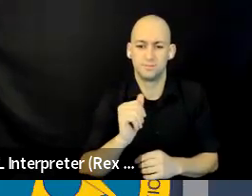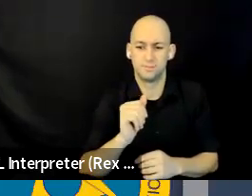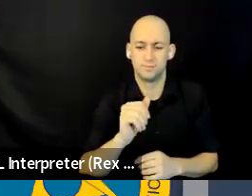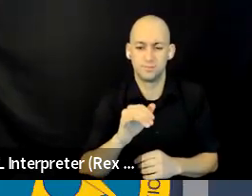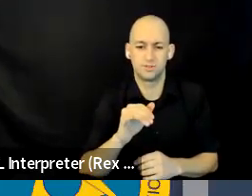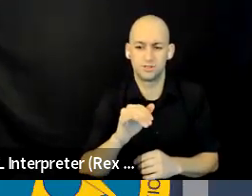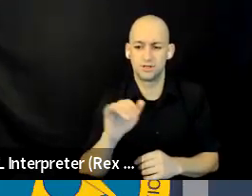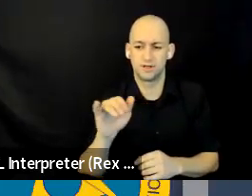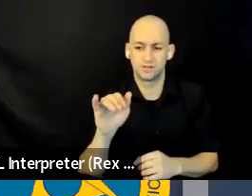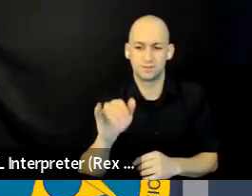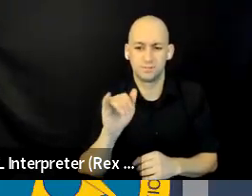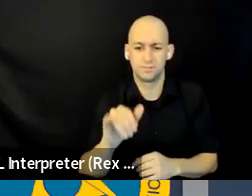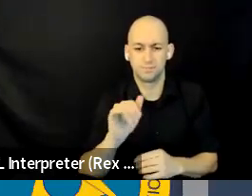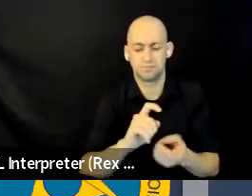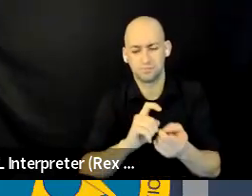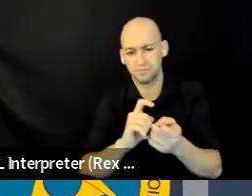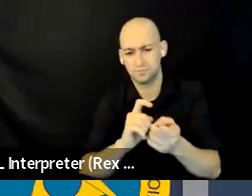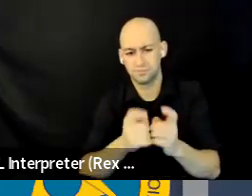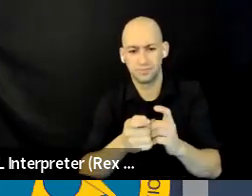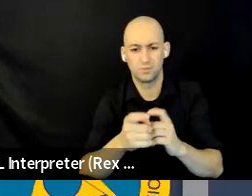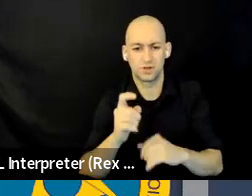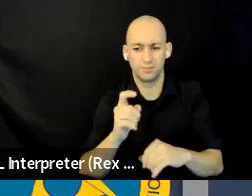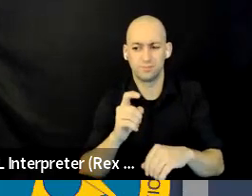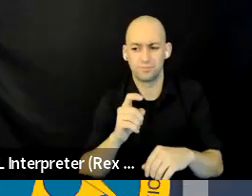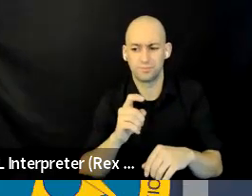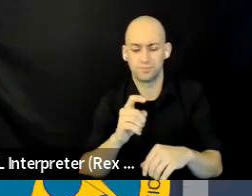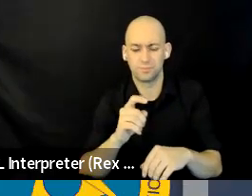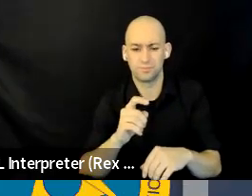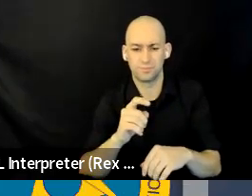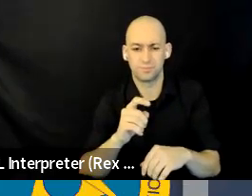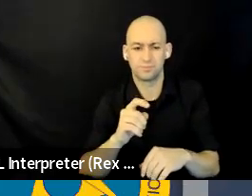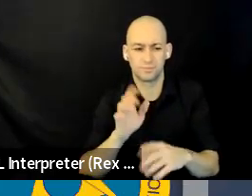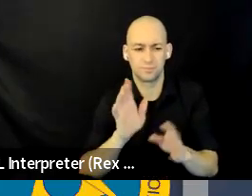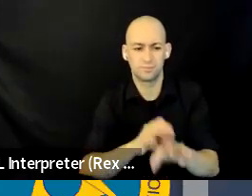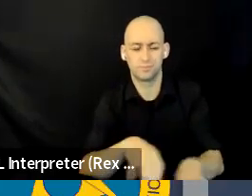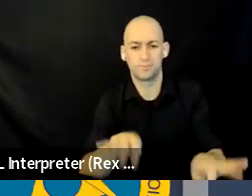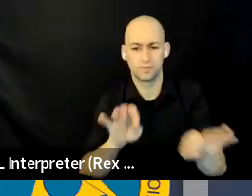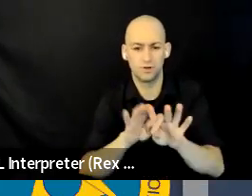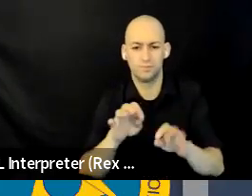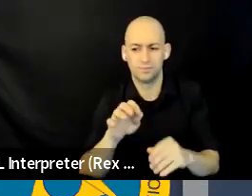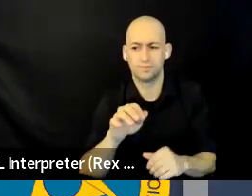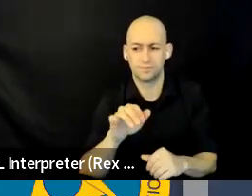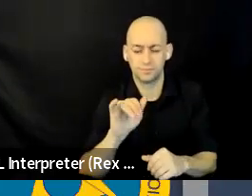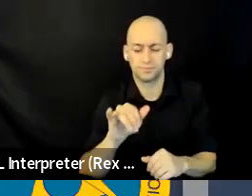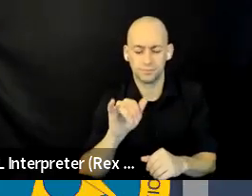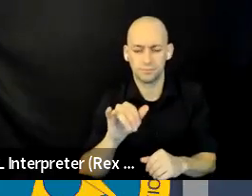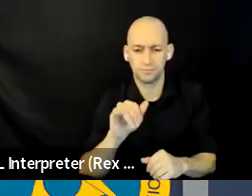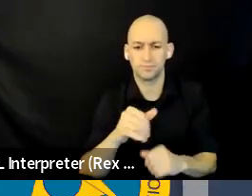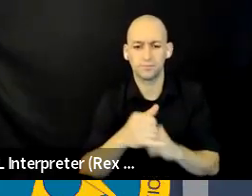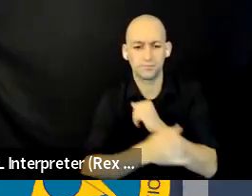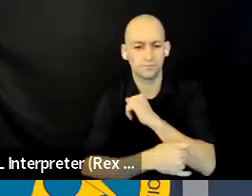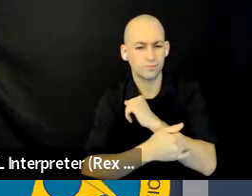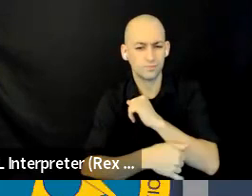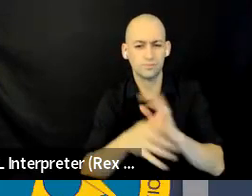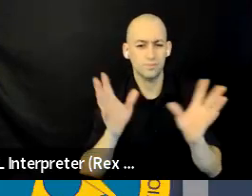we're putting in changes that should be made and shall be made, because it's important that those words really have real meaning and they directly